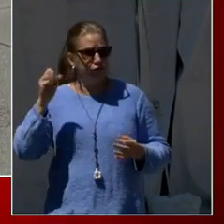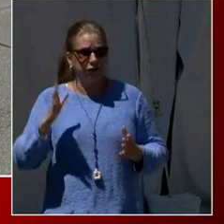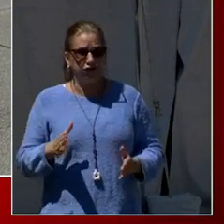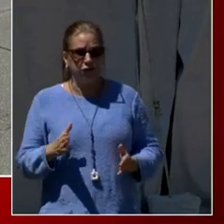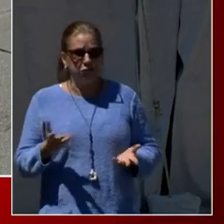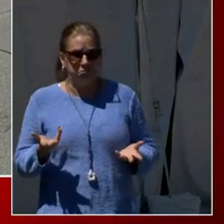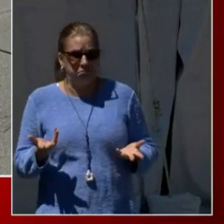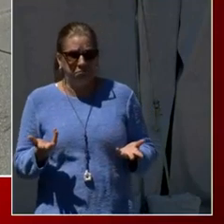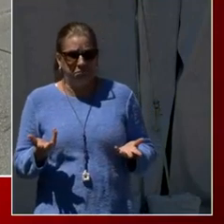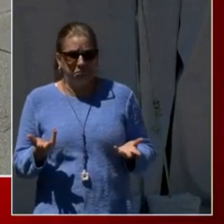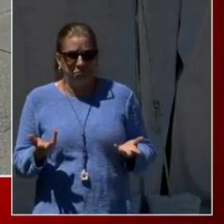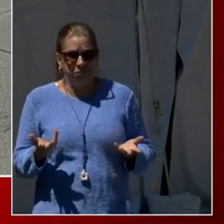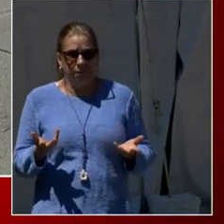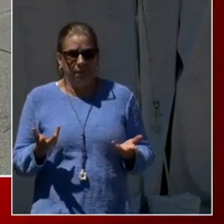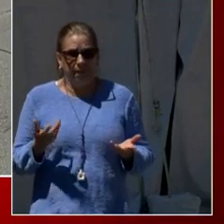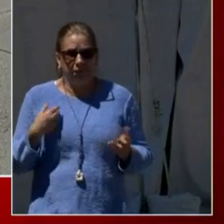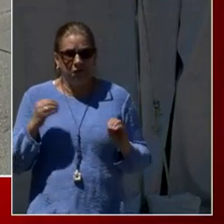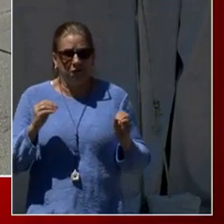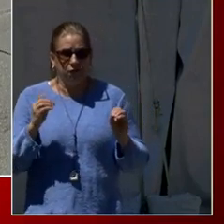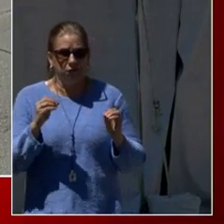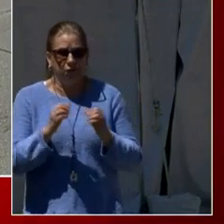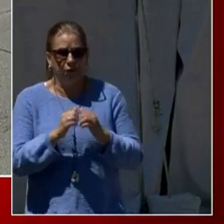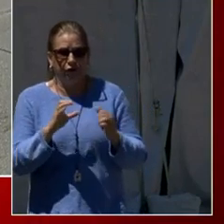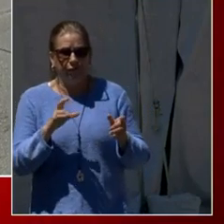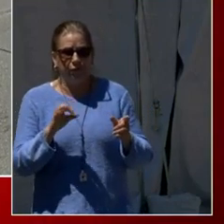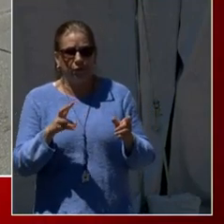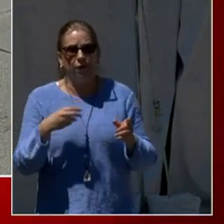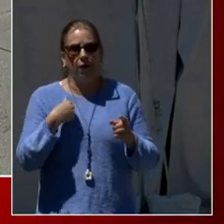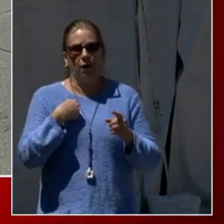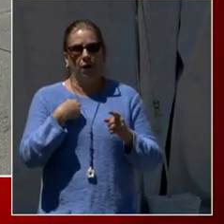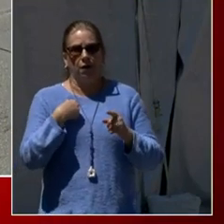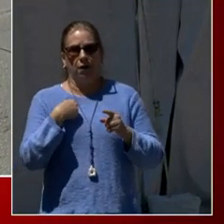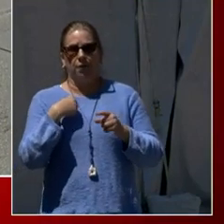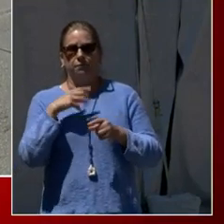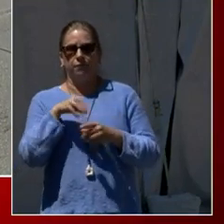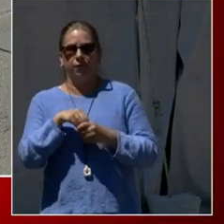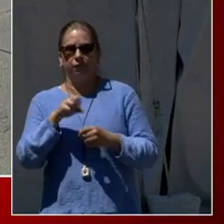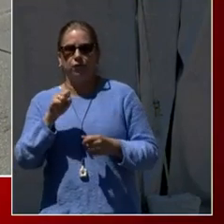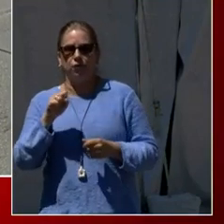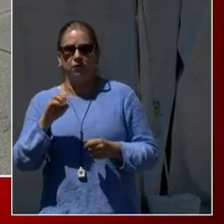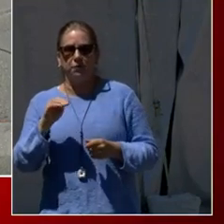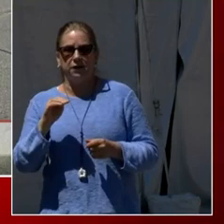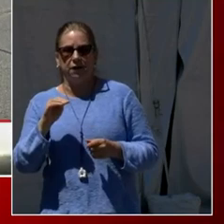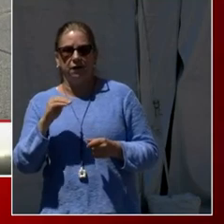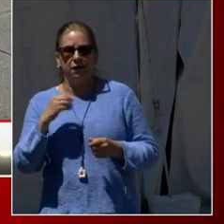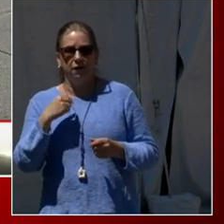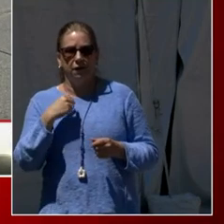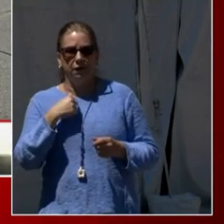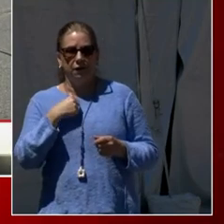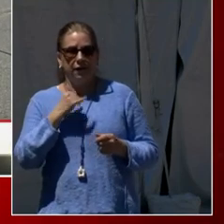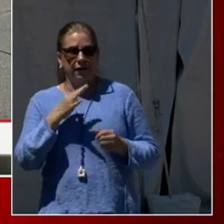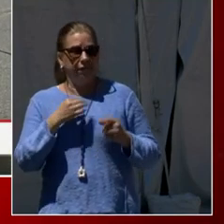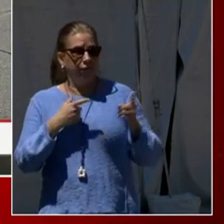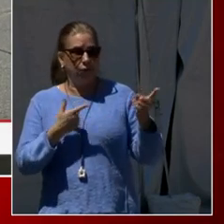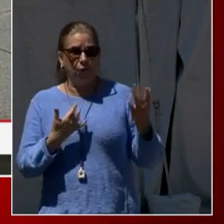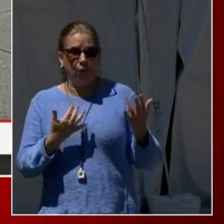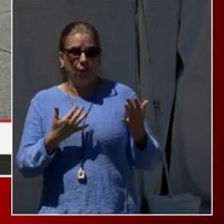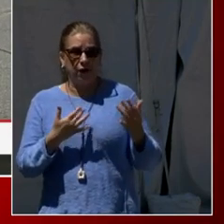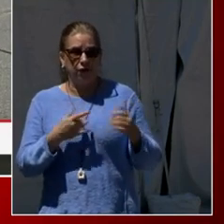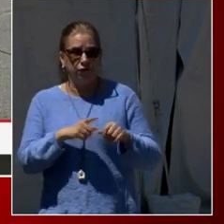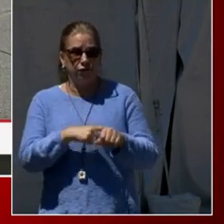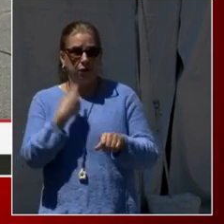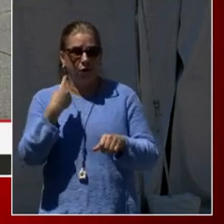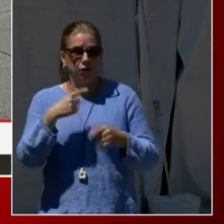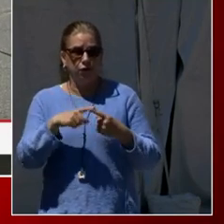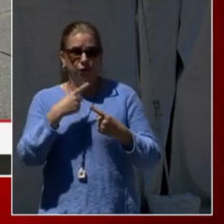people are wondering on social media, did you take too long in issuing that? Well, let me just say that